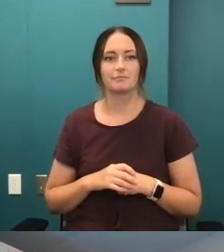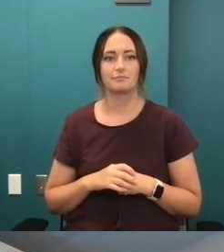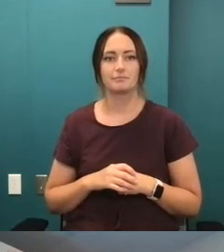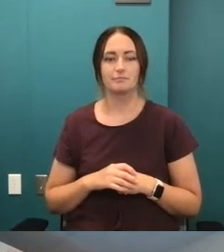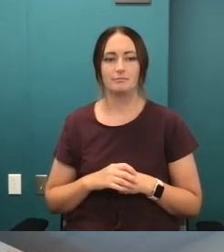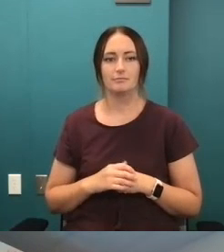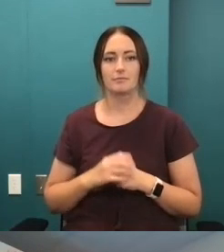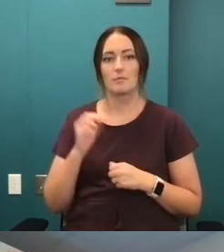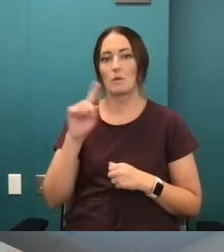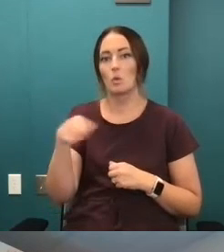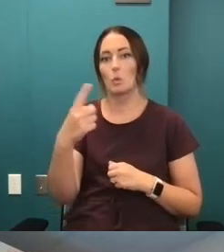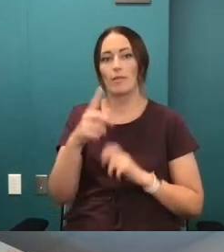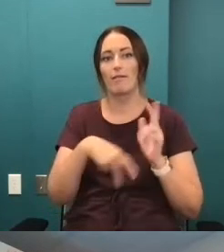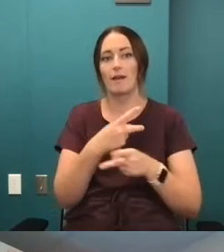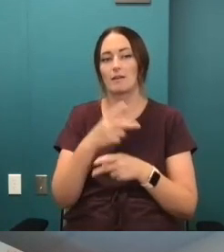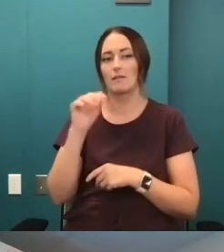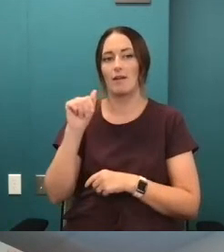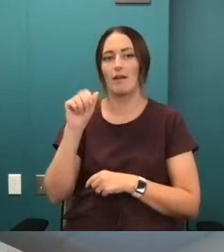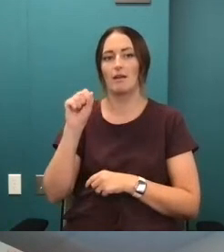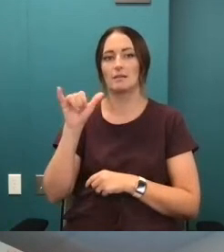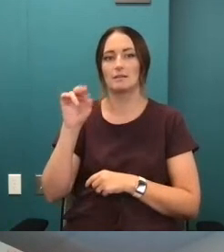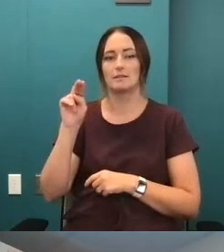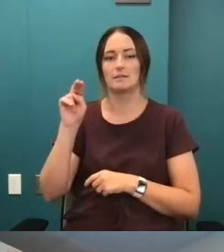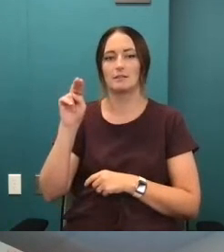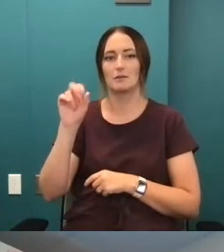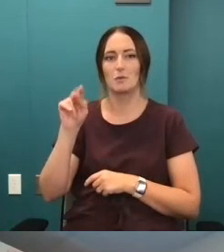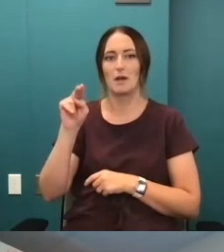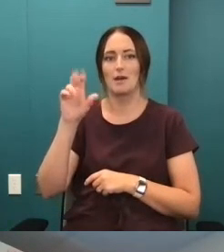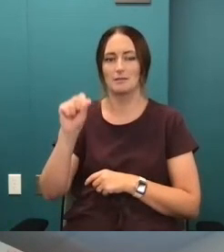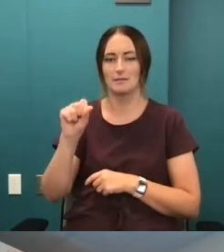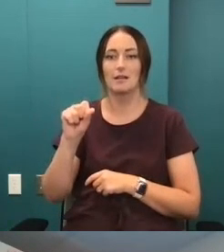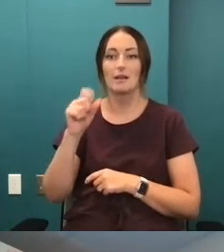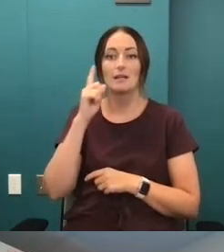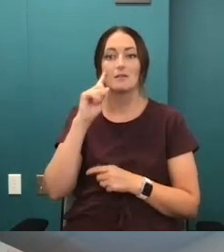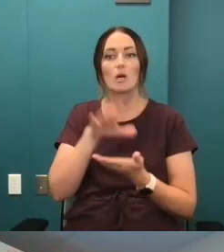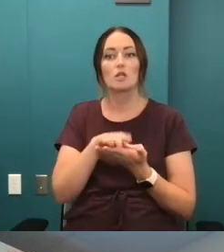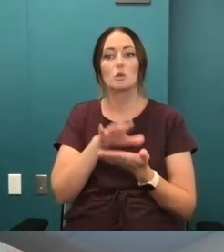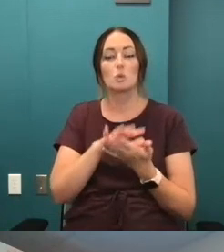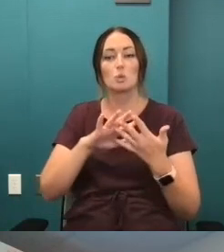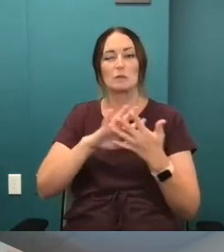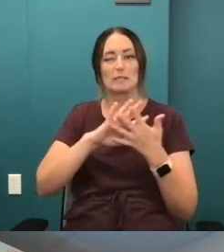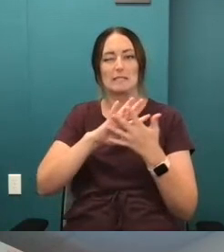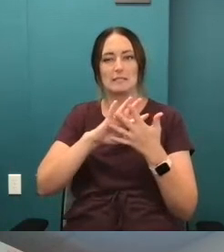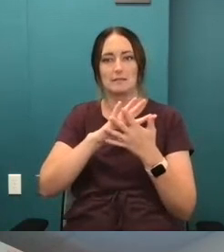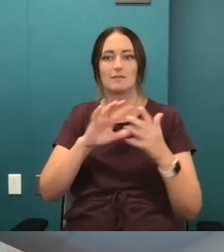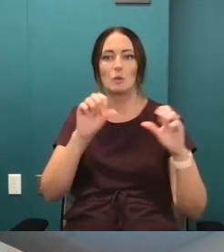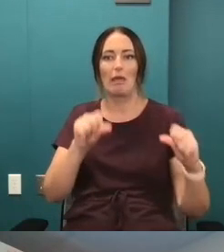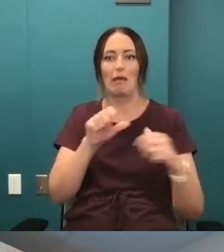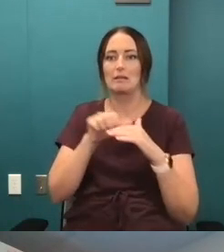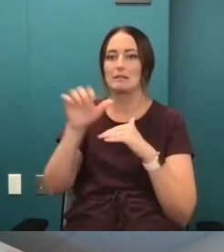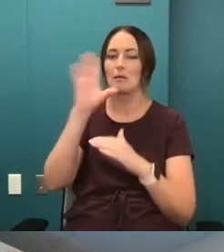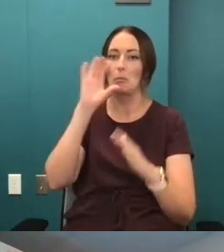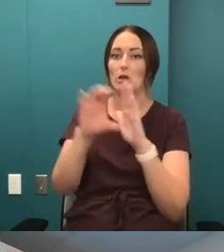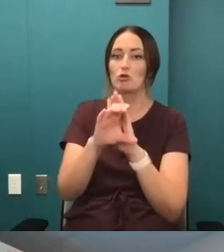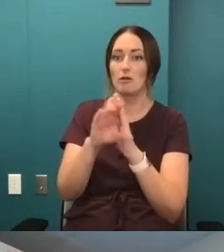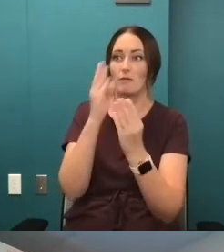The only type of asynchronous teleaudiology we do is school screenings. They can send us a picture of the information they've got